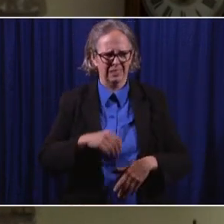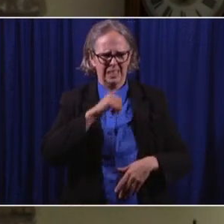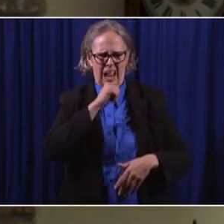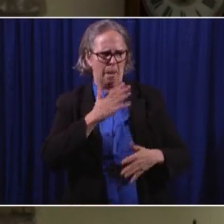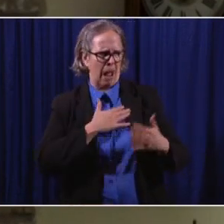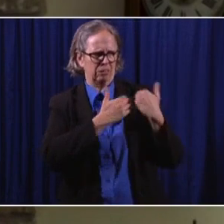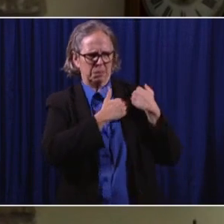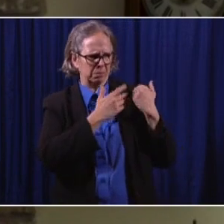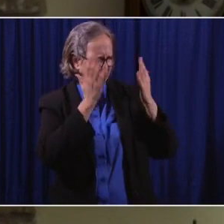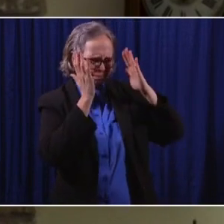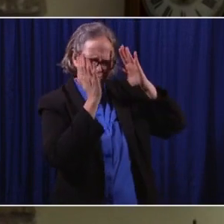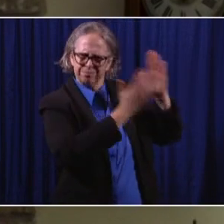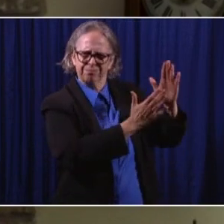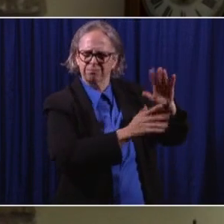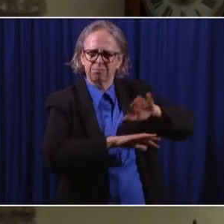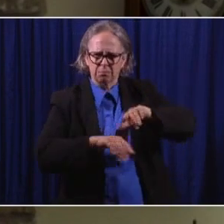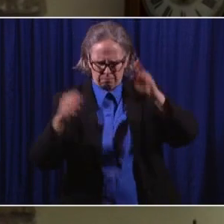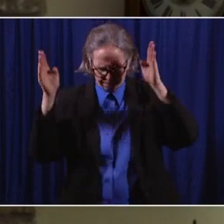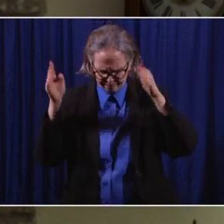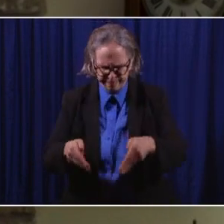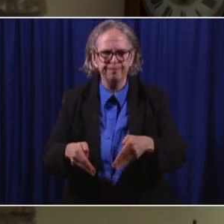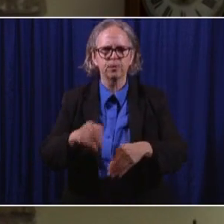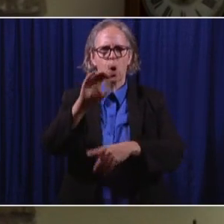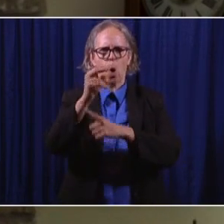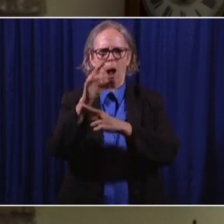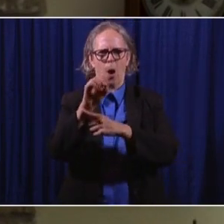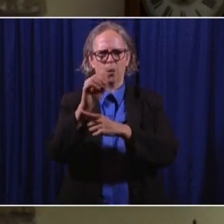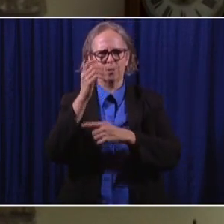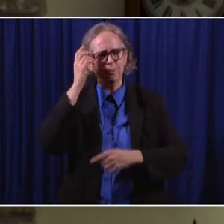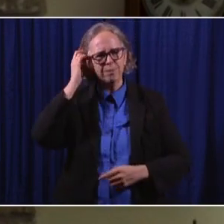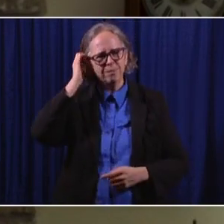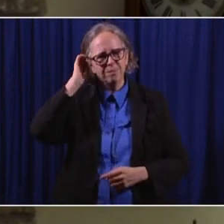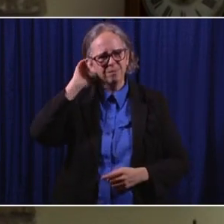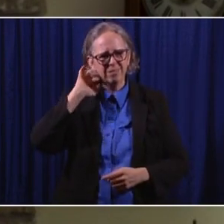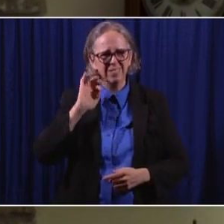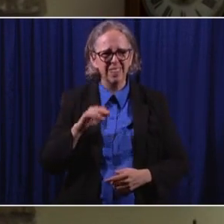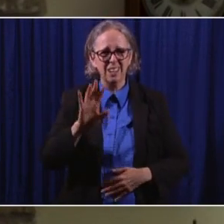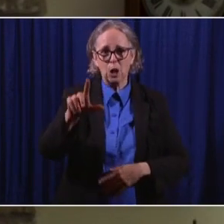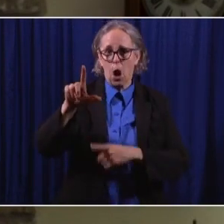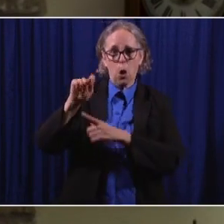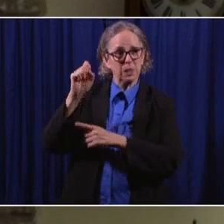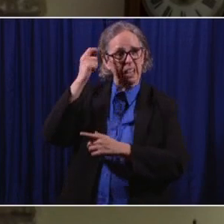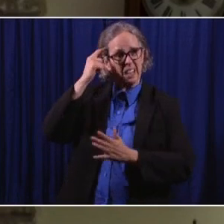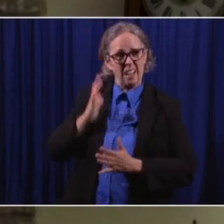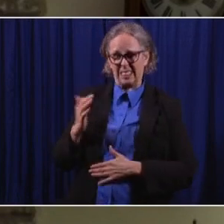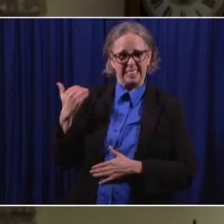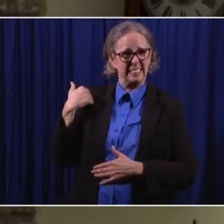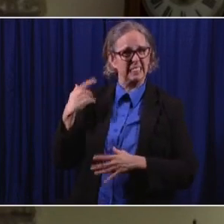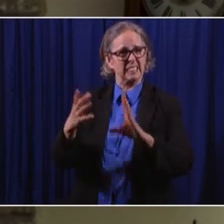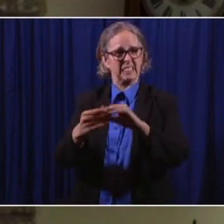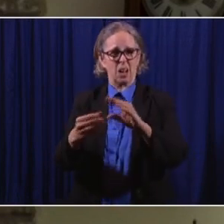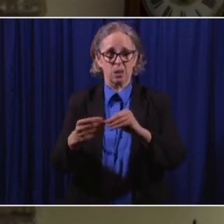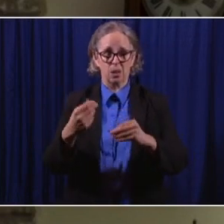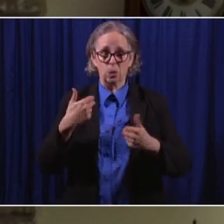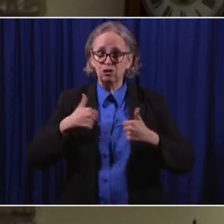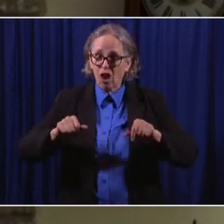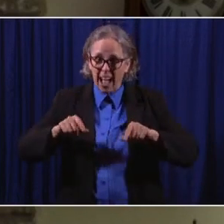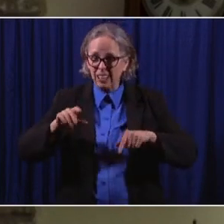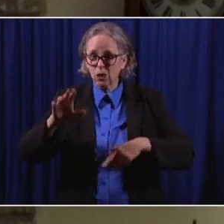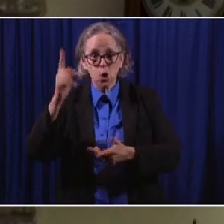My responsibility is to the people of the state of Ohio. And as the lieutenant governor pointed out, we're trying to do two things. We're trying to live with the